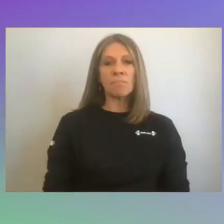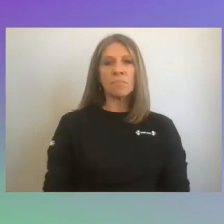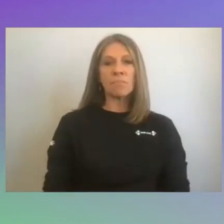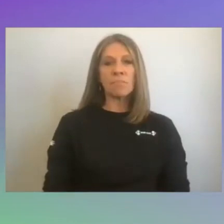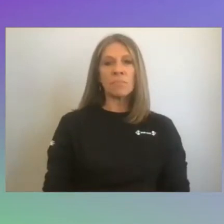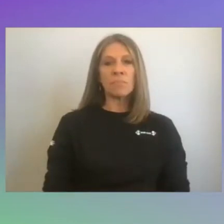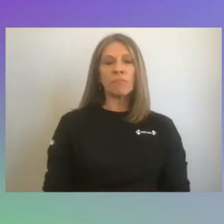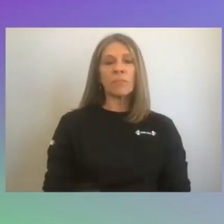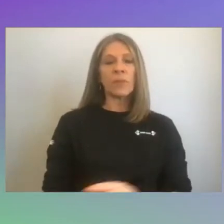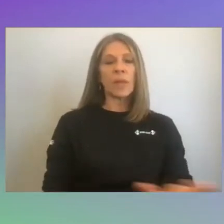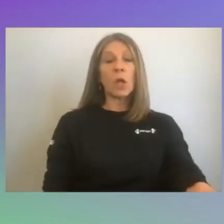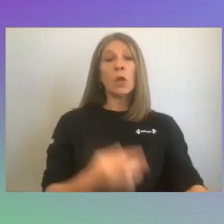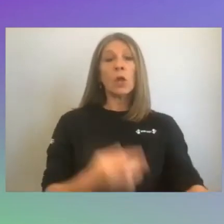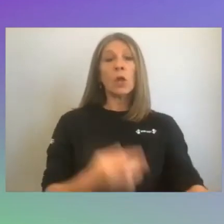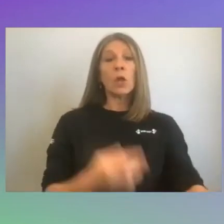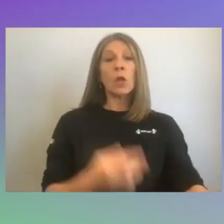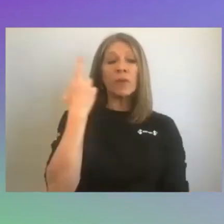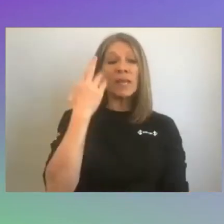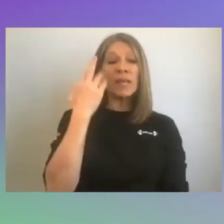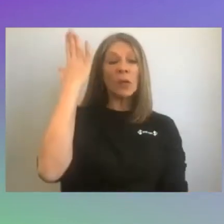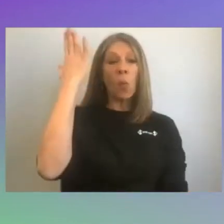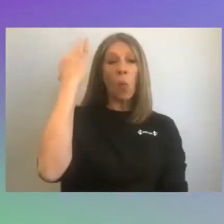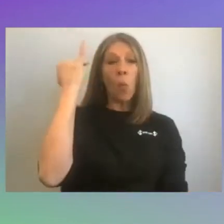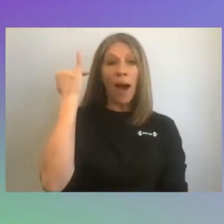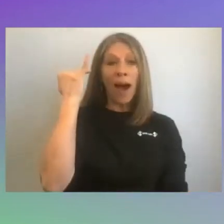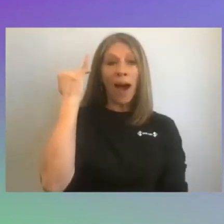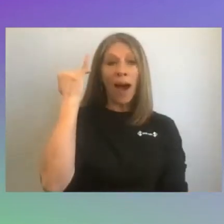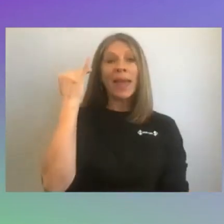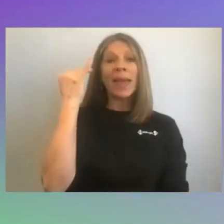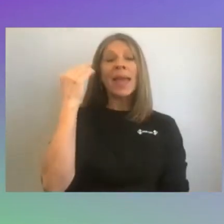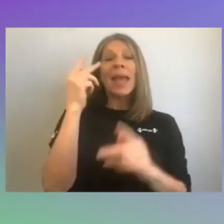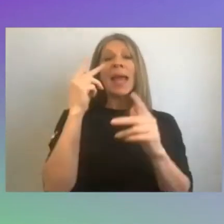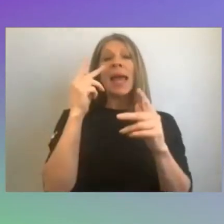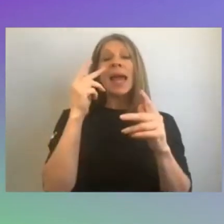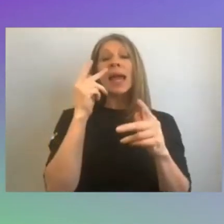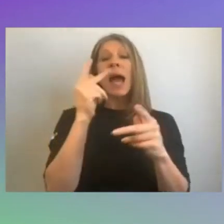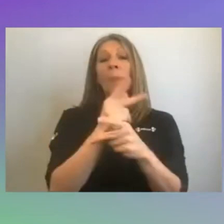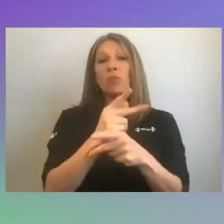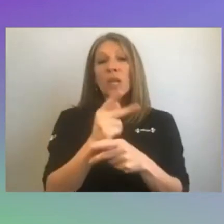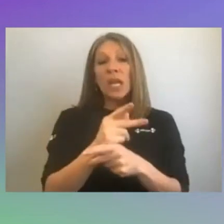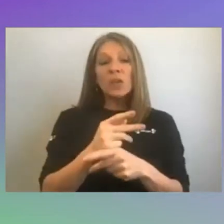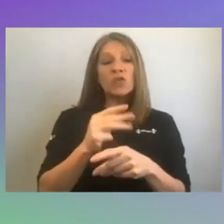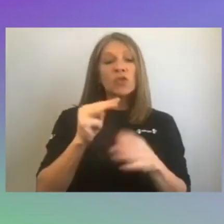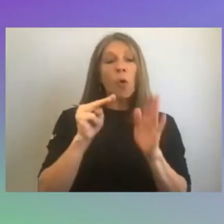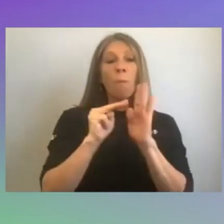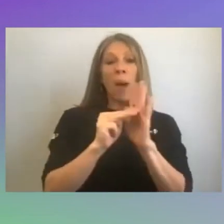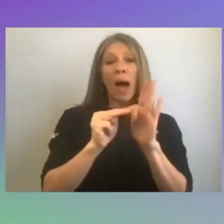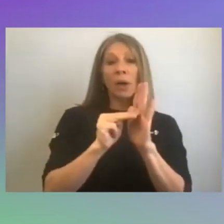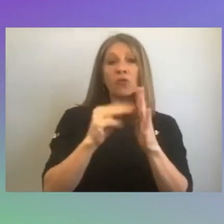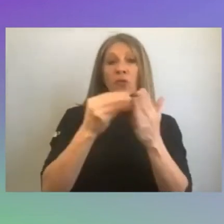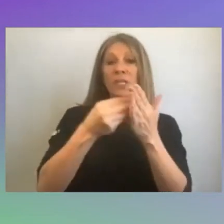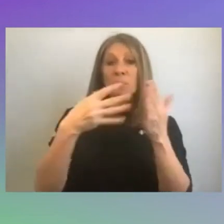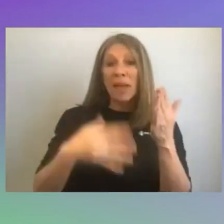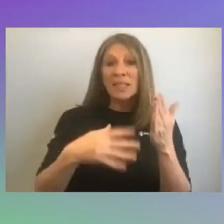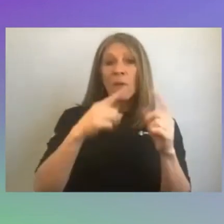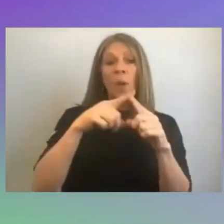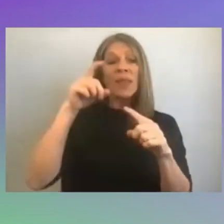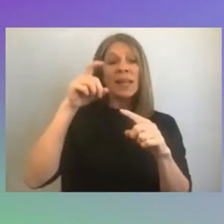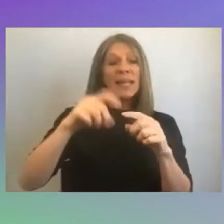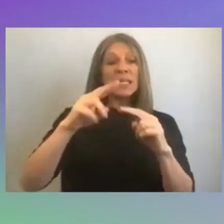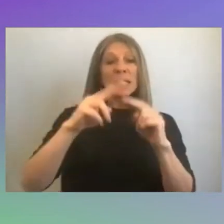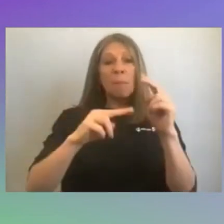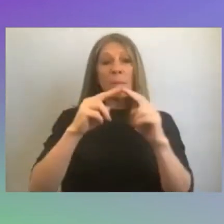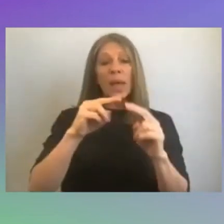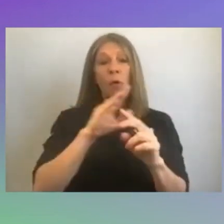So the reason why computational models are expensive when they're having to build their own